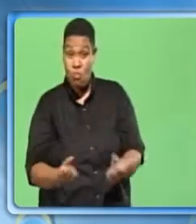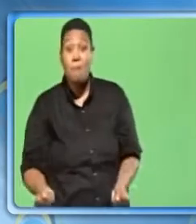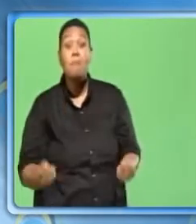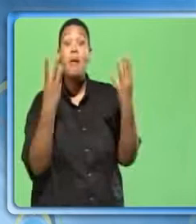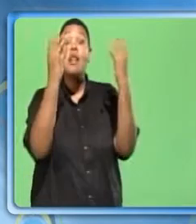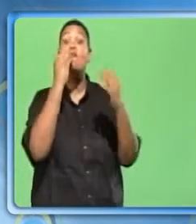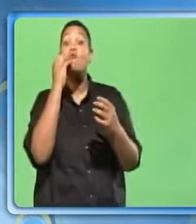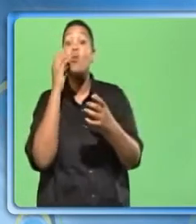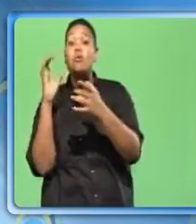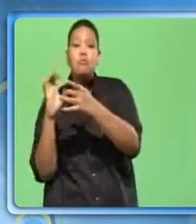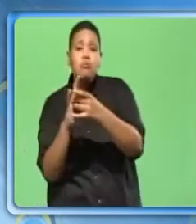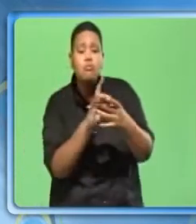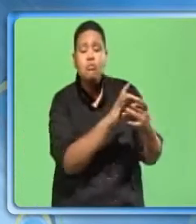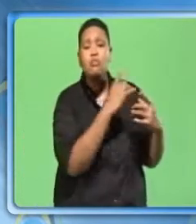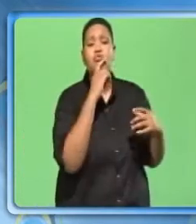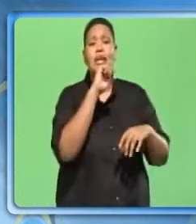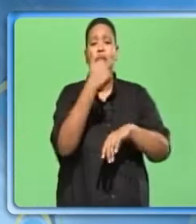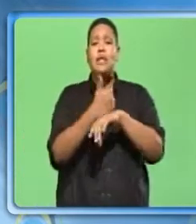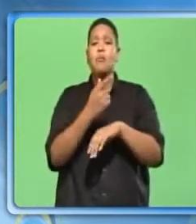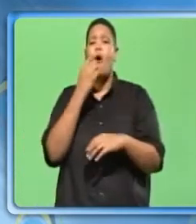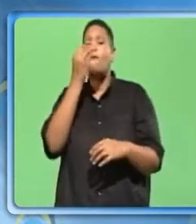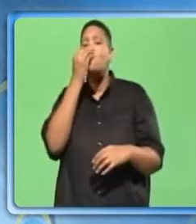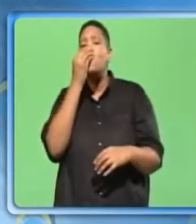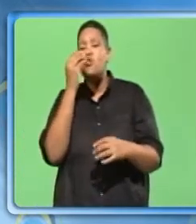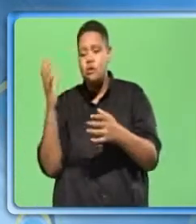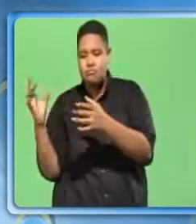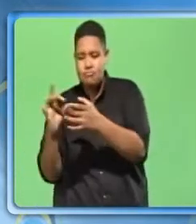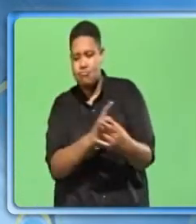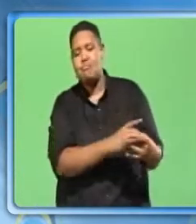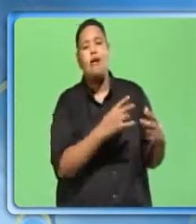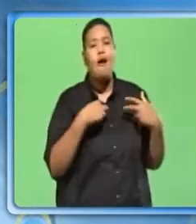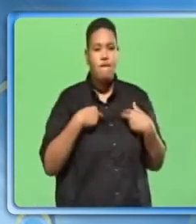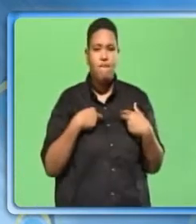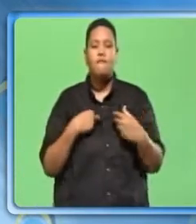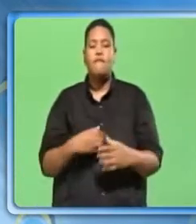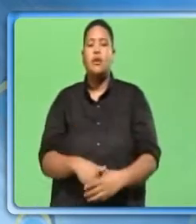chains connect to form a food web.